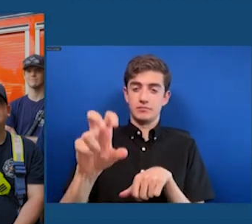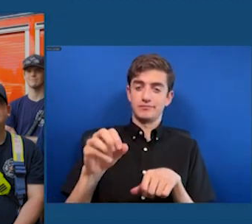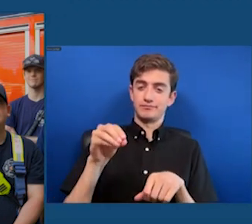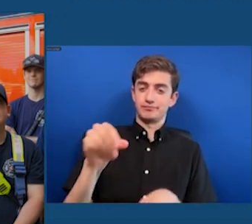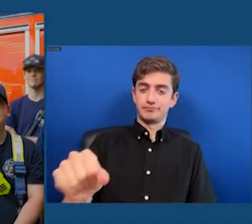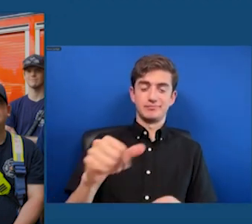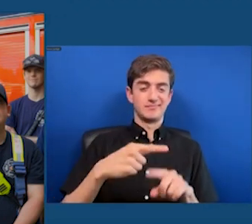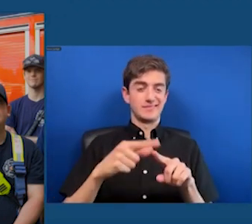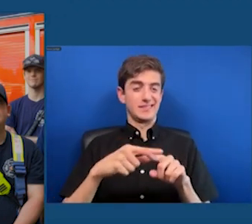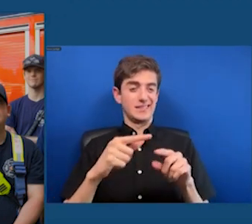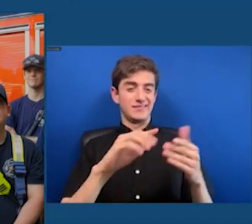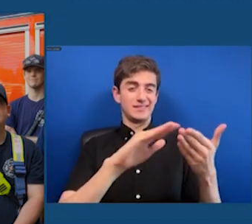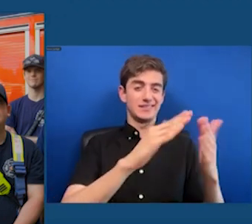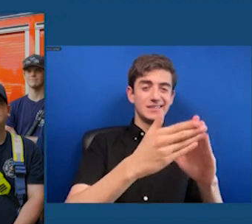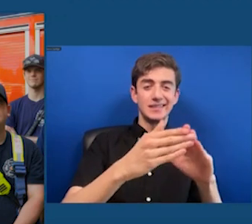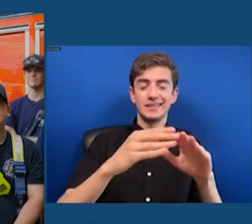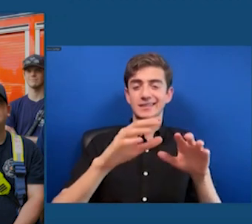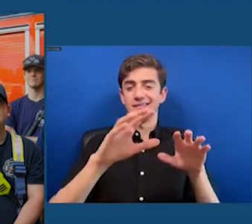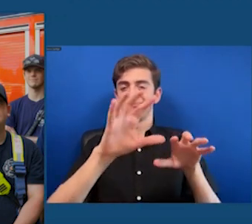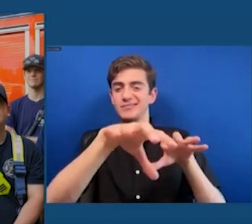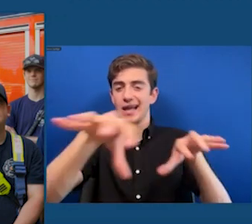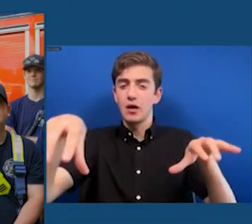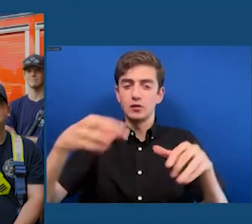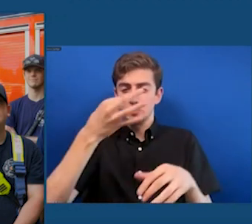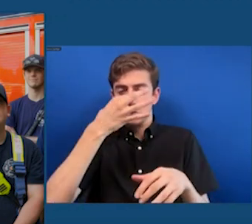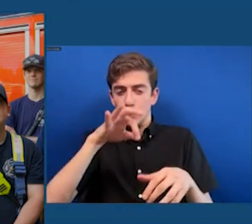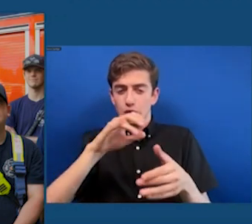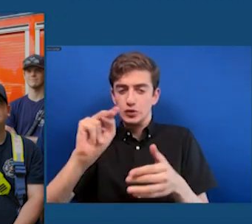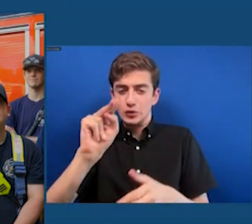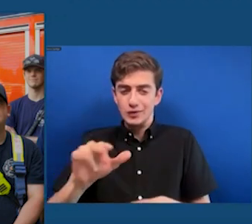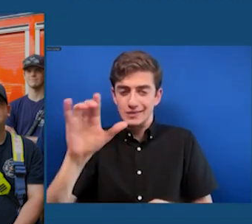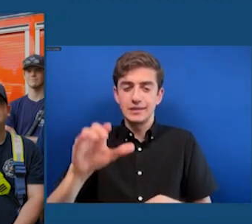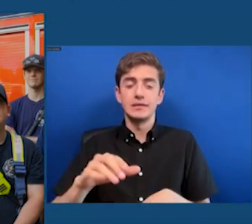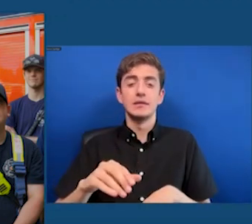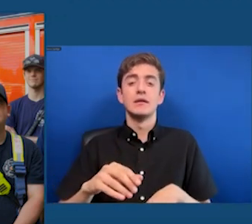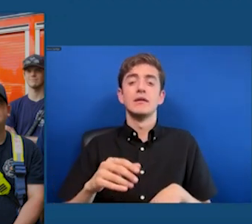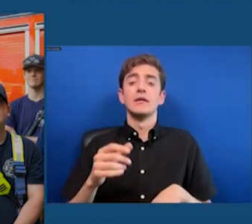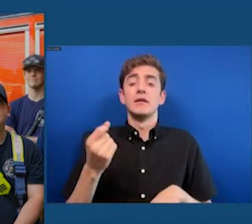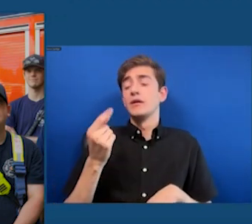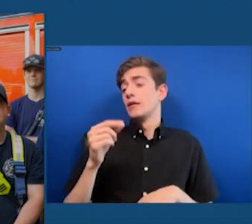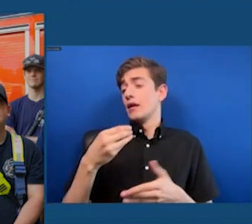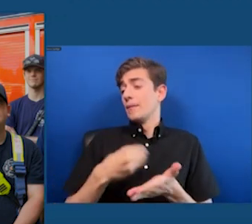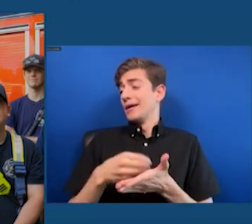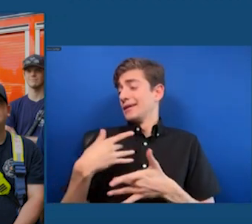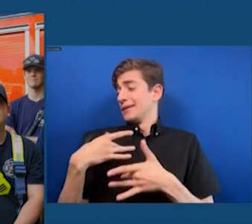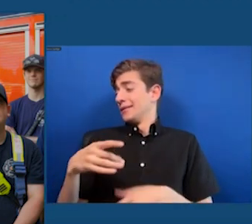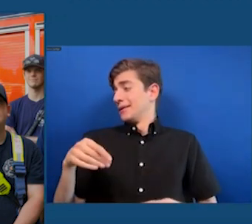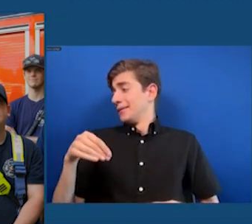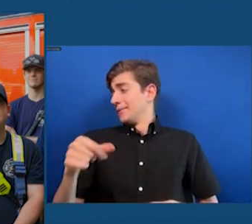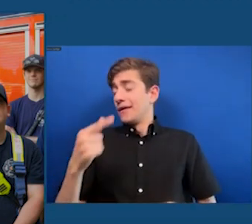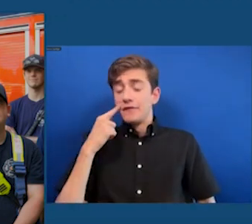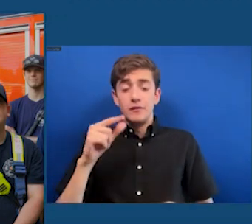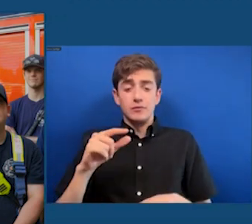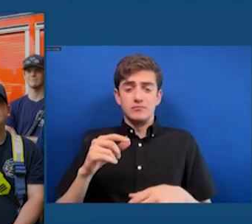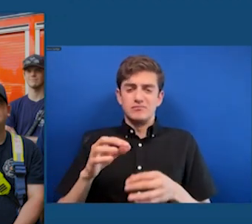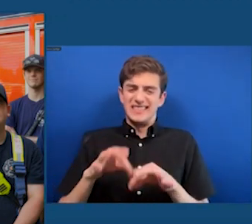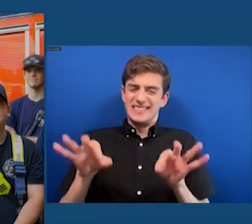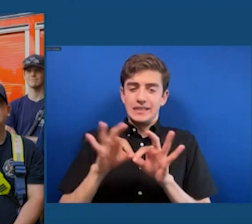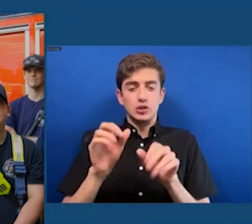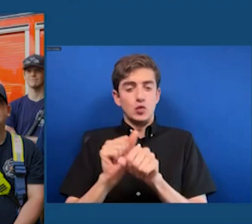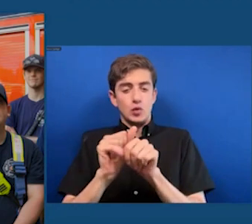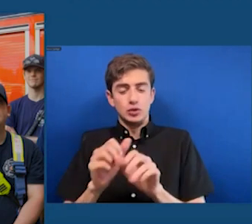towns outside of New York City. That's money that's often used to pay for essential workers like police officers and